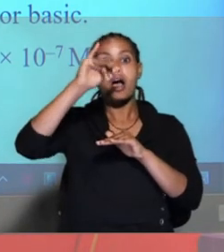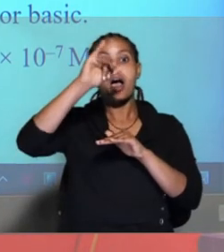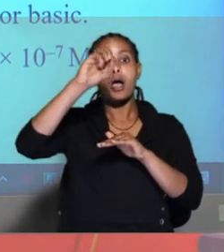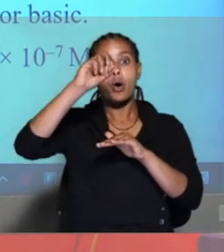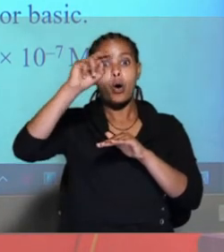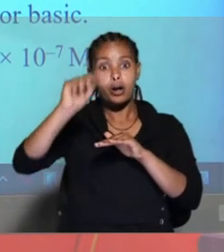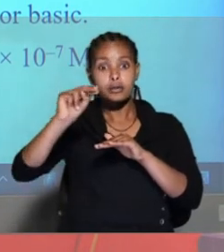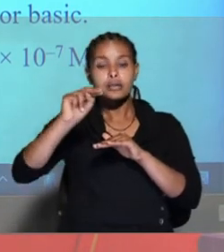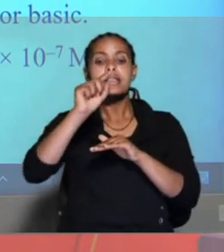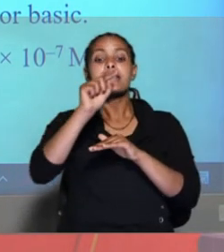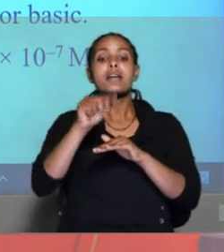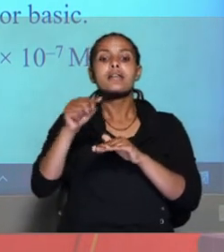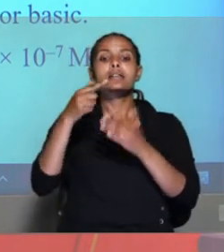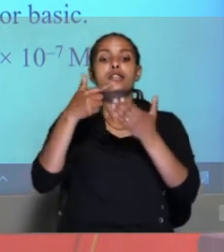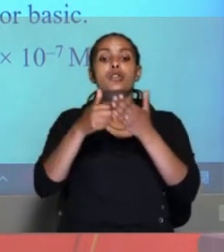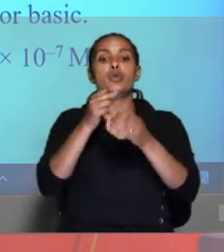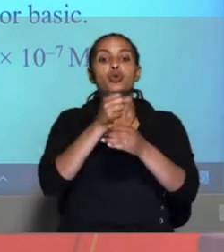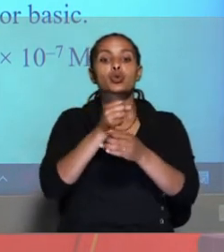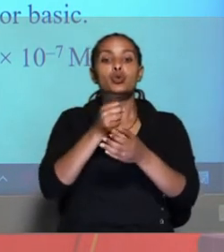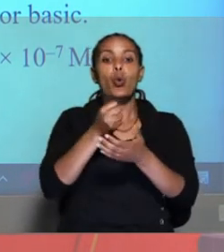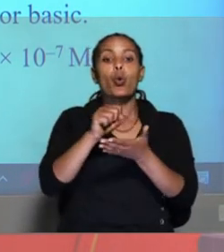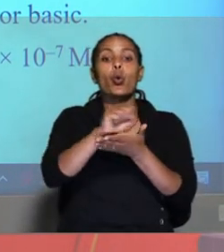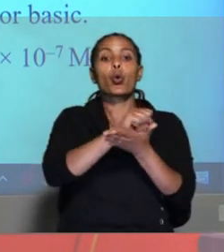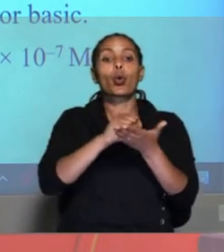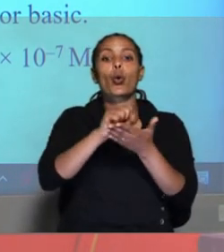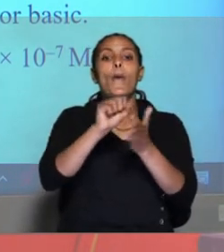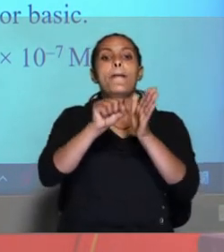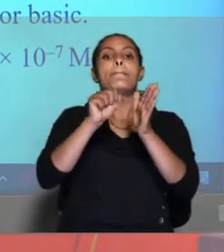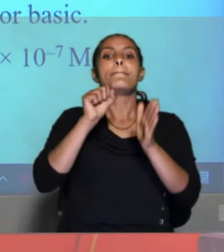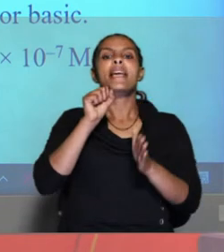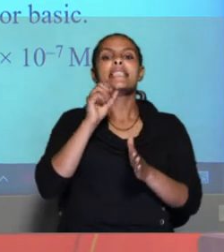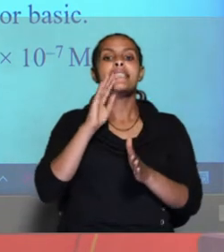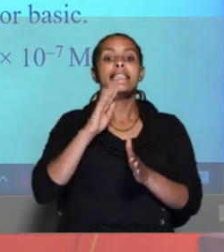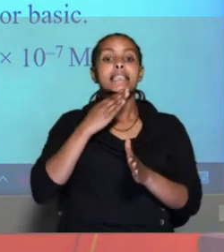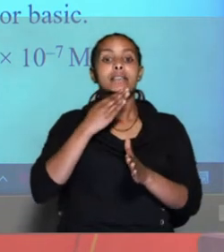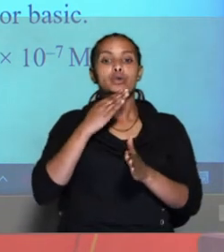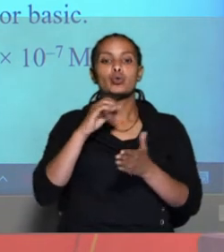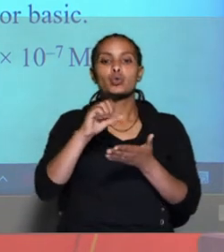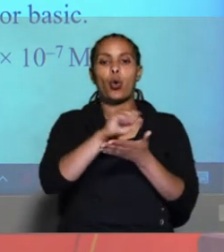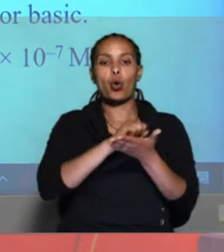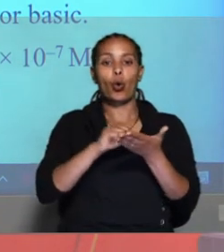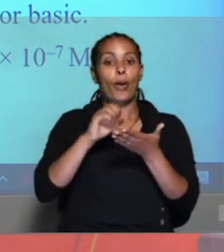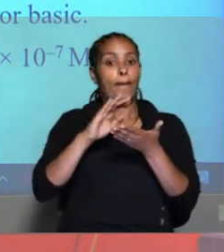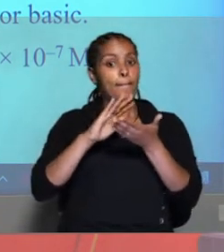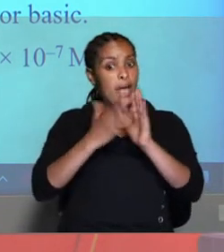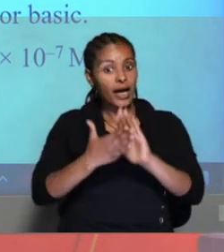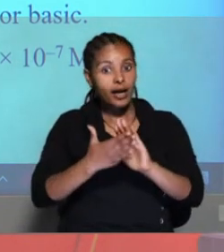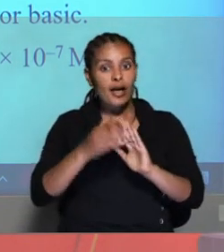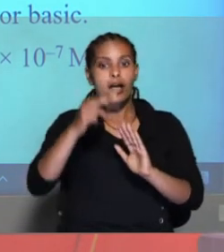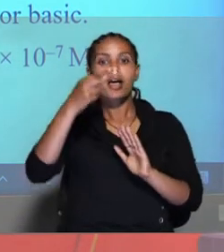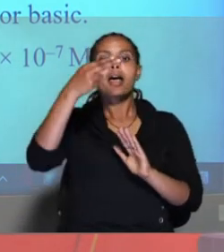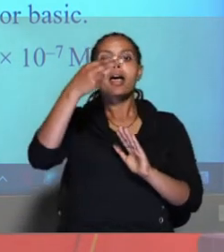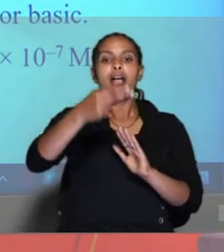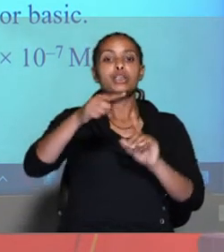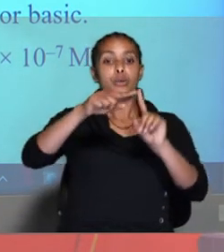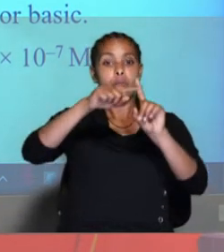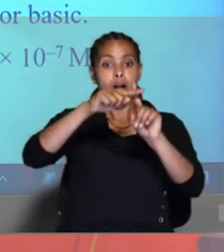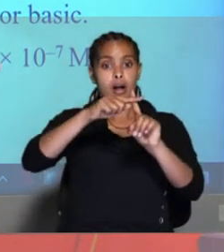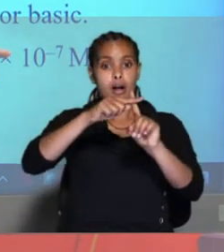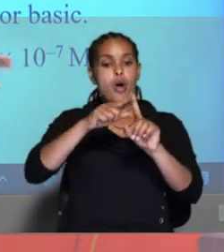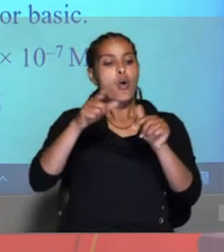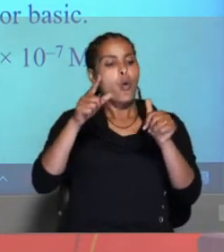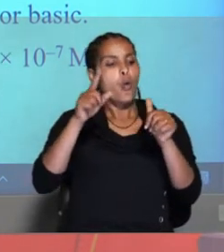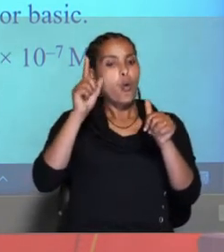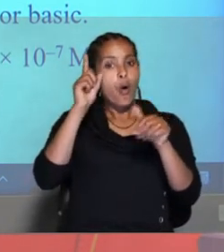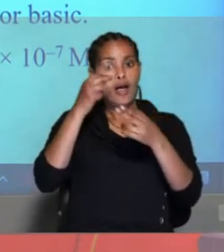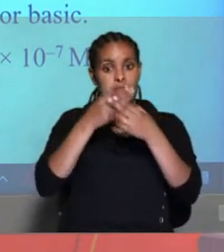concentration. Therefore, this solution is basic solution. B, H plus concentration is 1